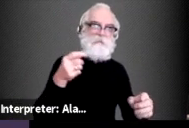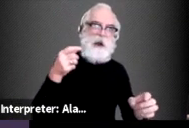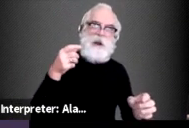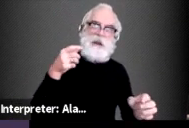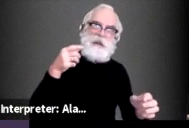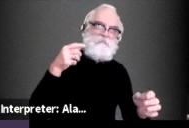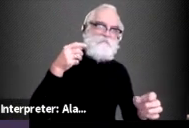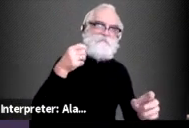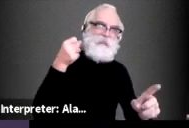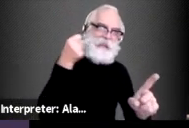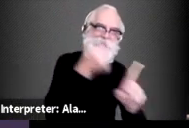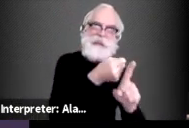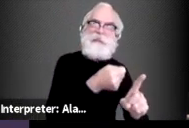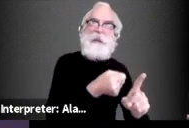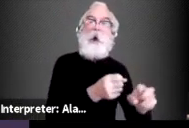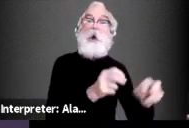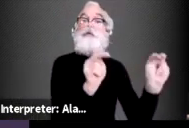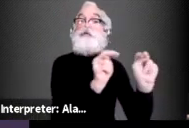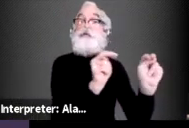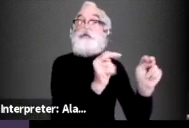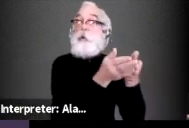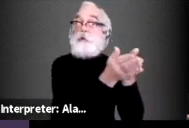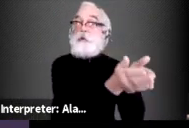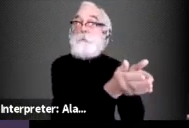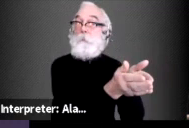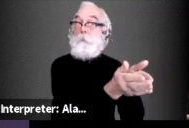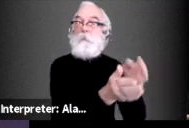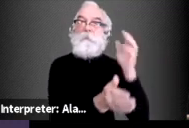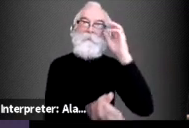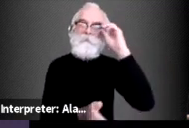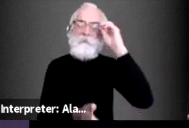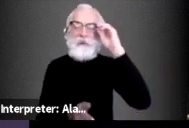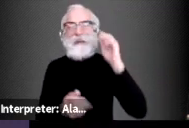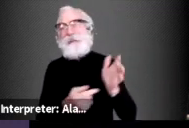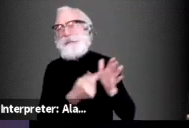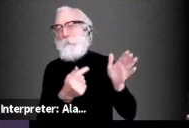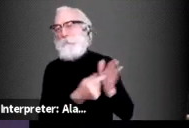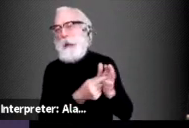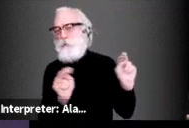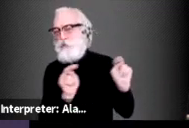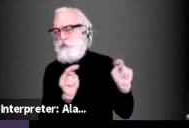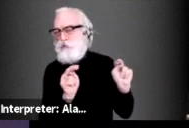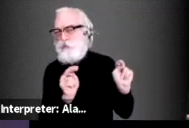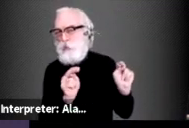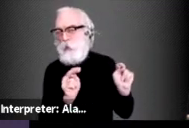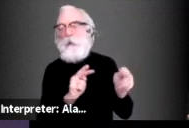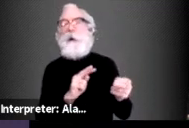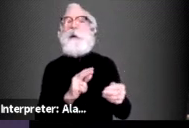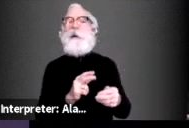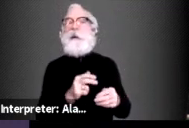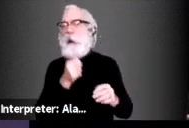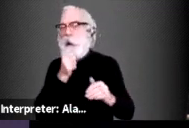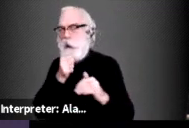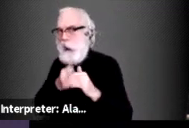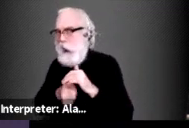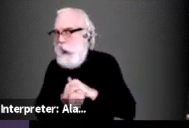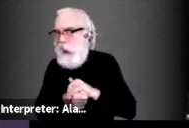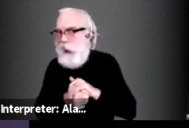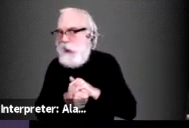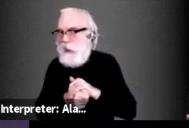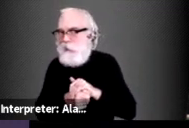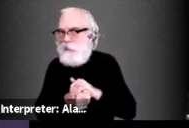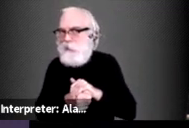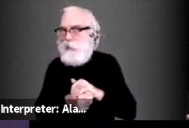Of course, sometimes neutrality was a guise to smuggle French goods into American ports. To combat this,